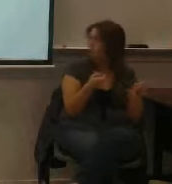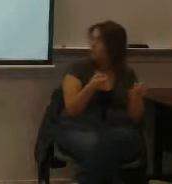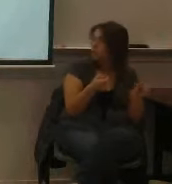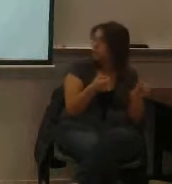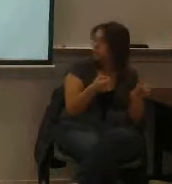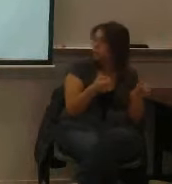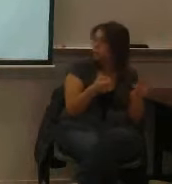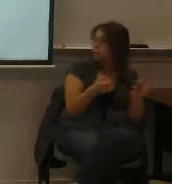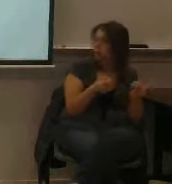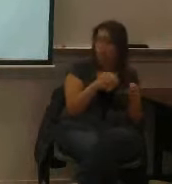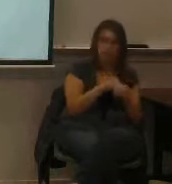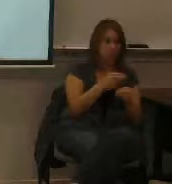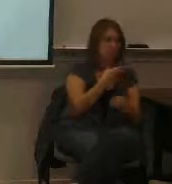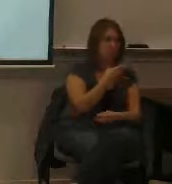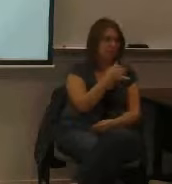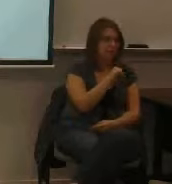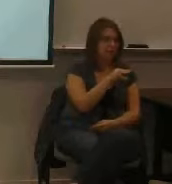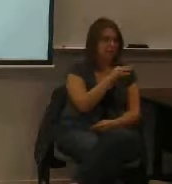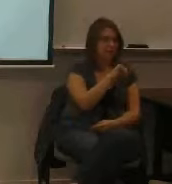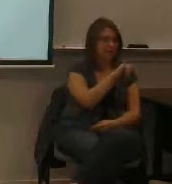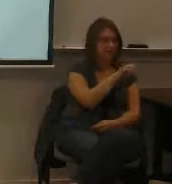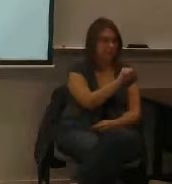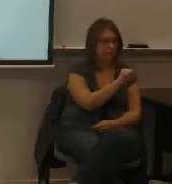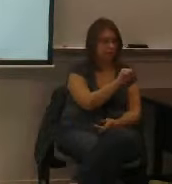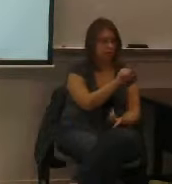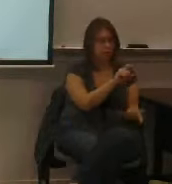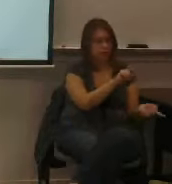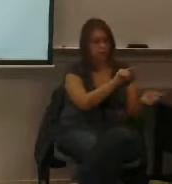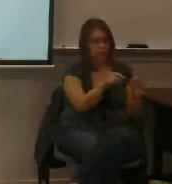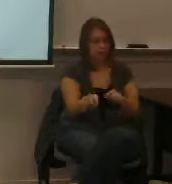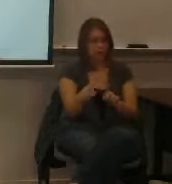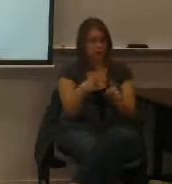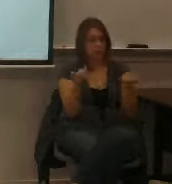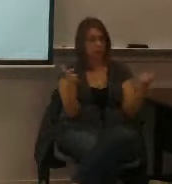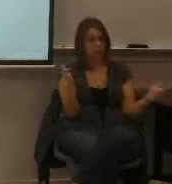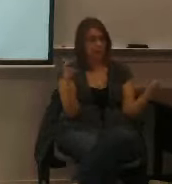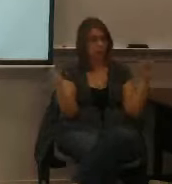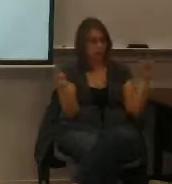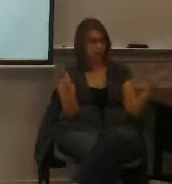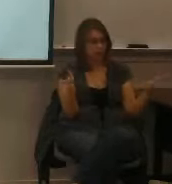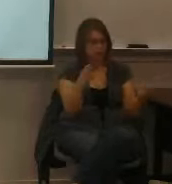upstream in the Himalayas all the way down into the large rivers